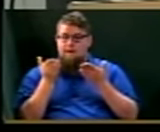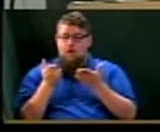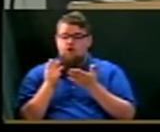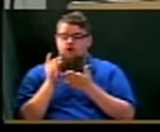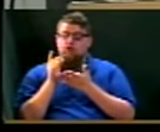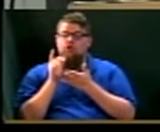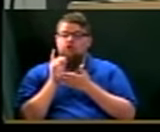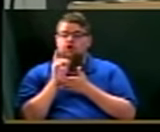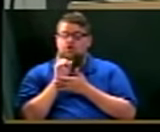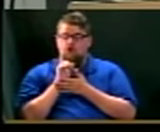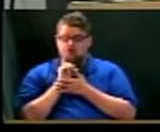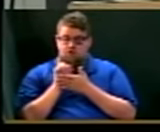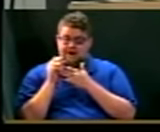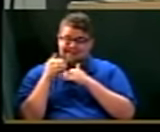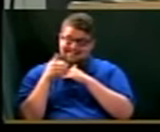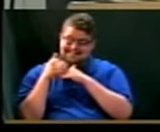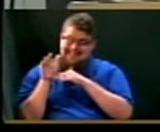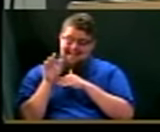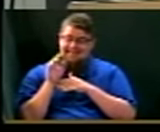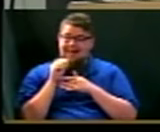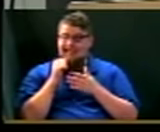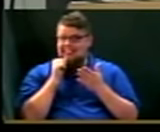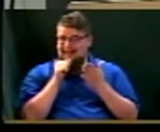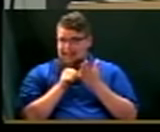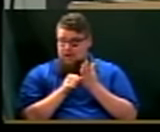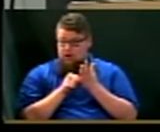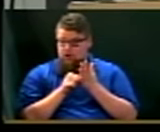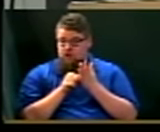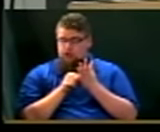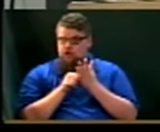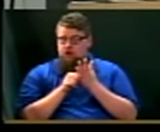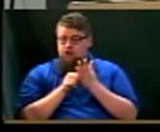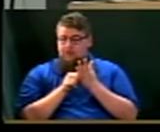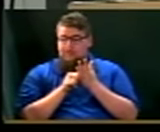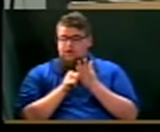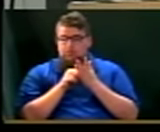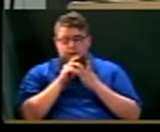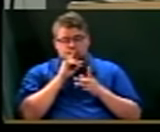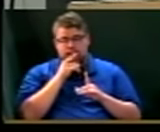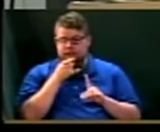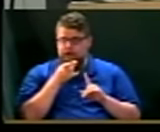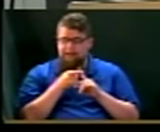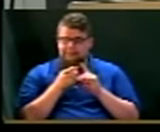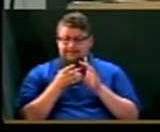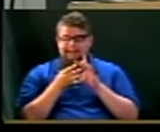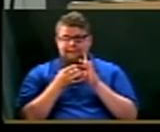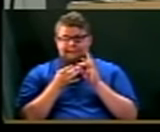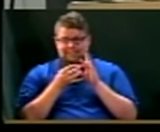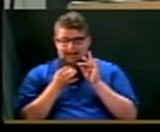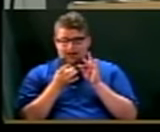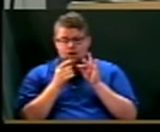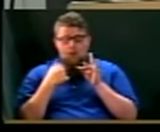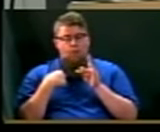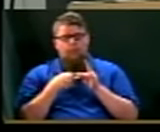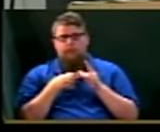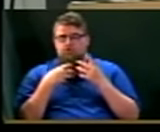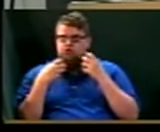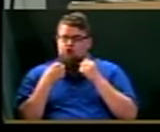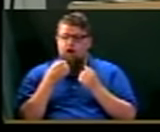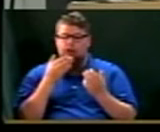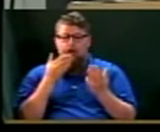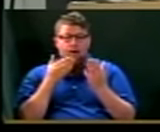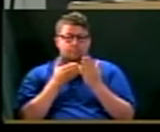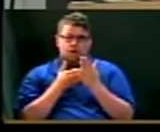to send a letter merely stating that we are to the effect we are strongly opposed to